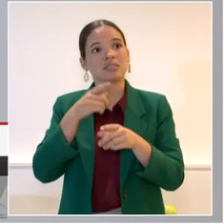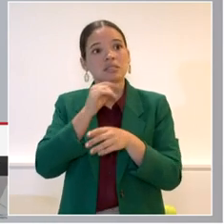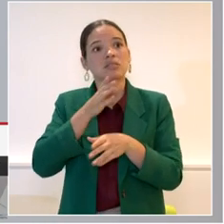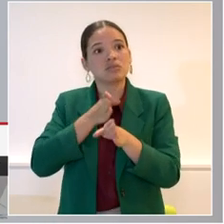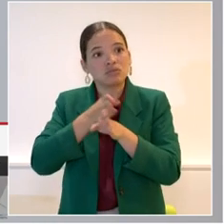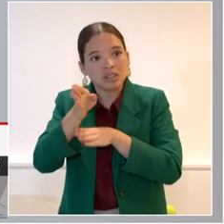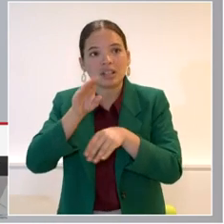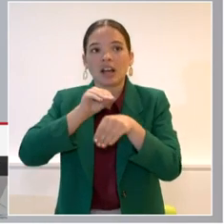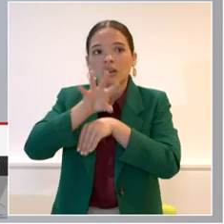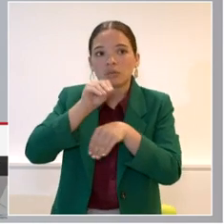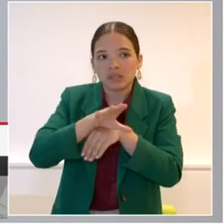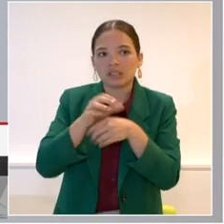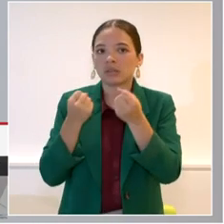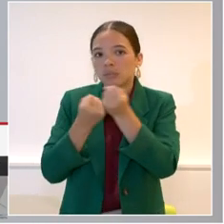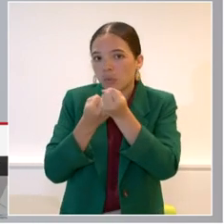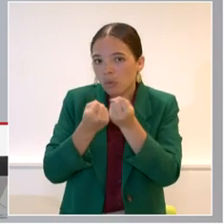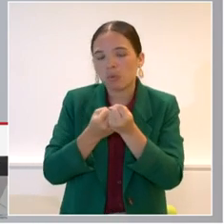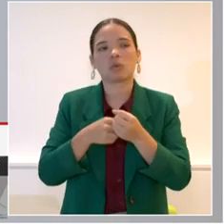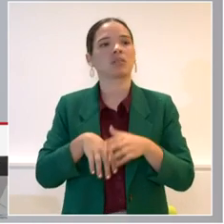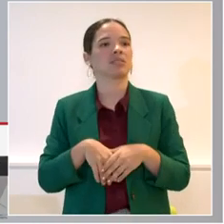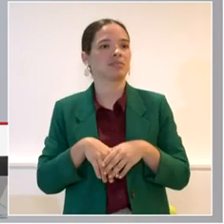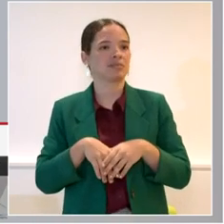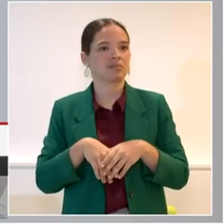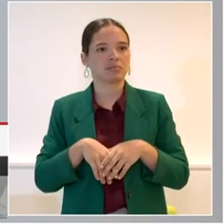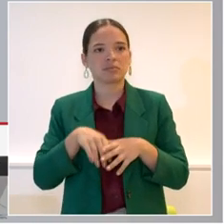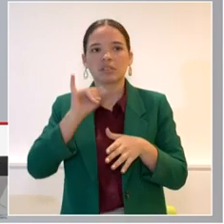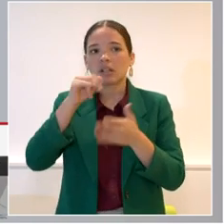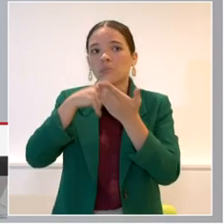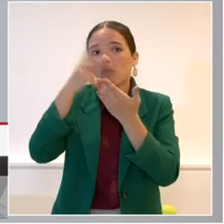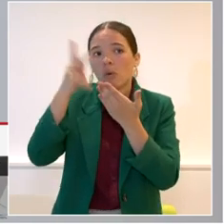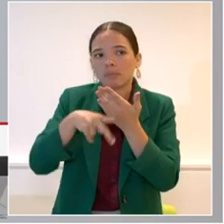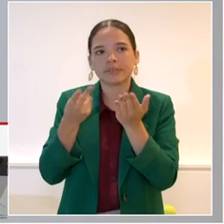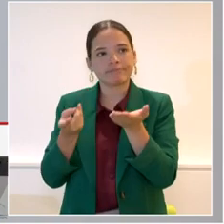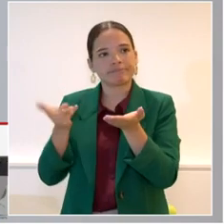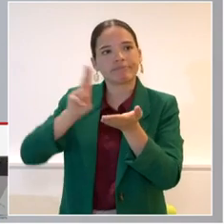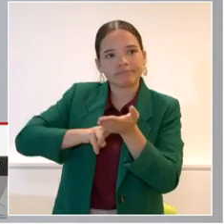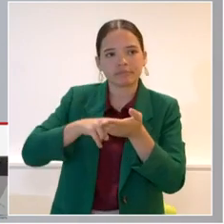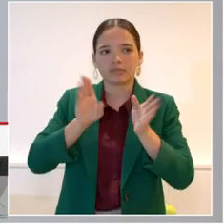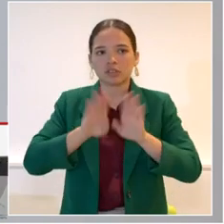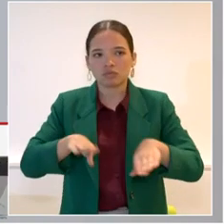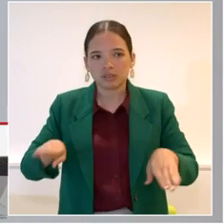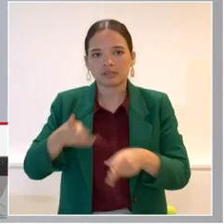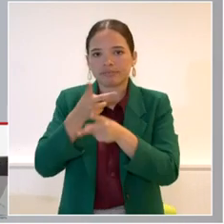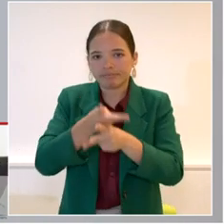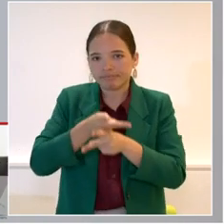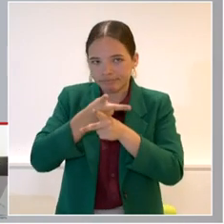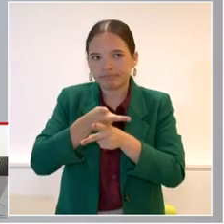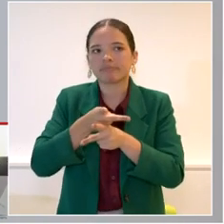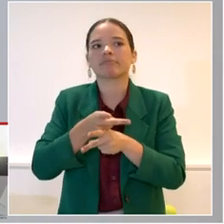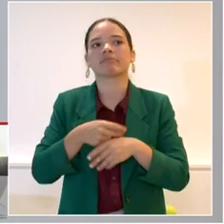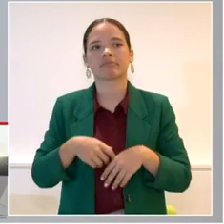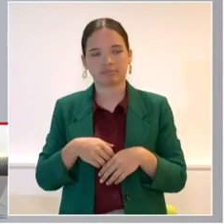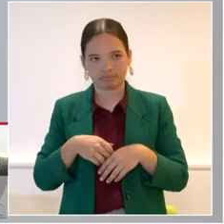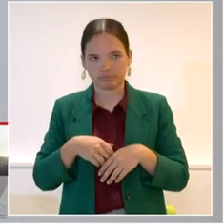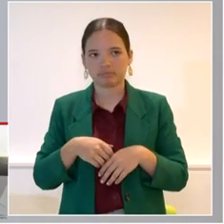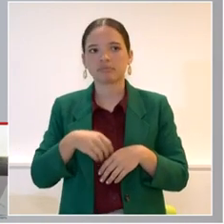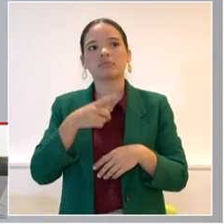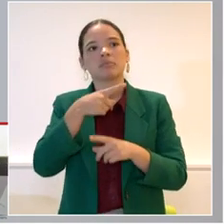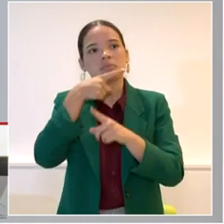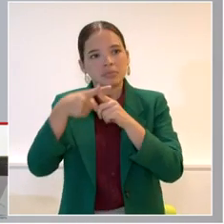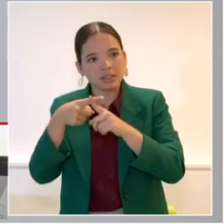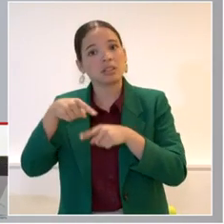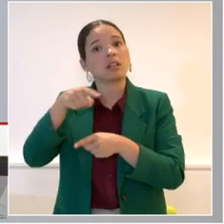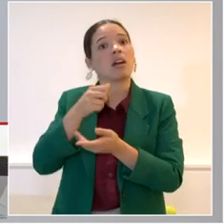going to help you find programs to enroll your children, and we're even going to help you save, because for every month you pay